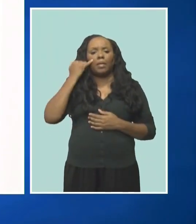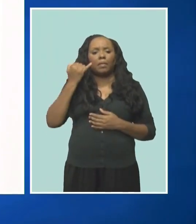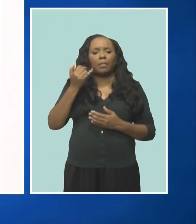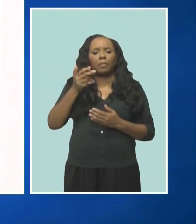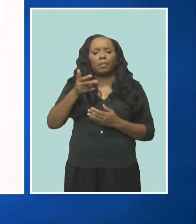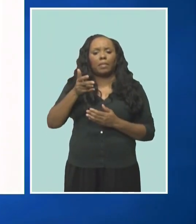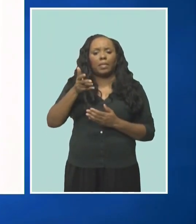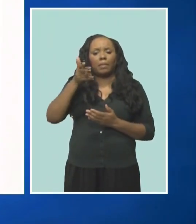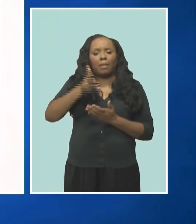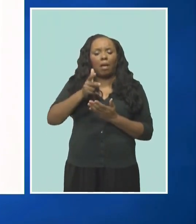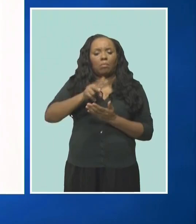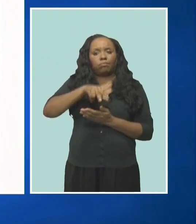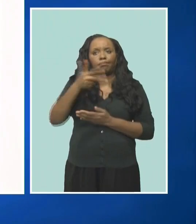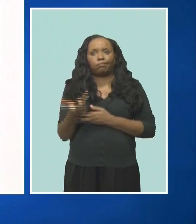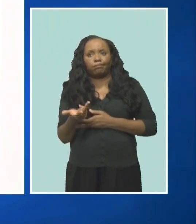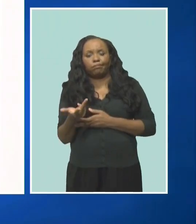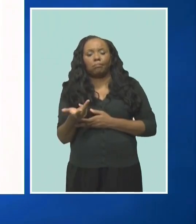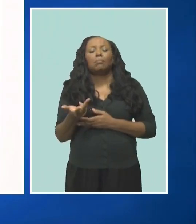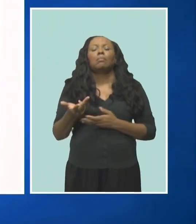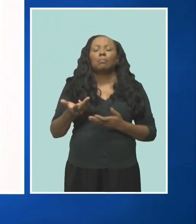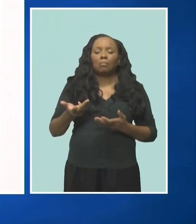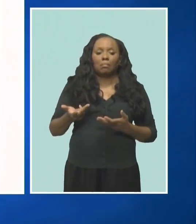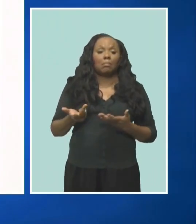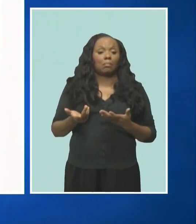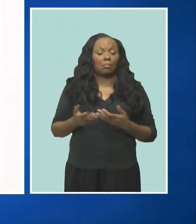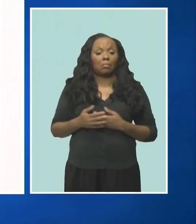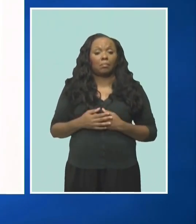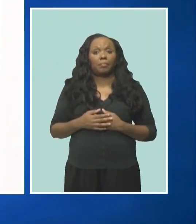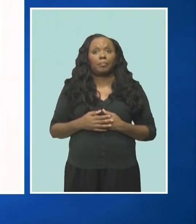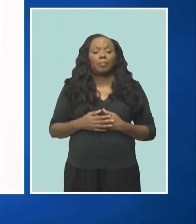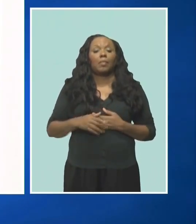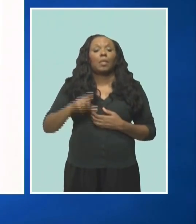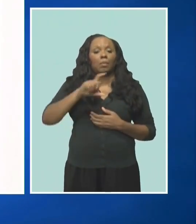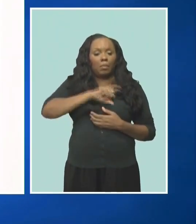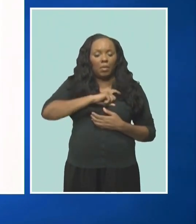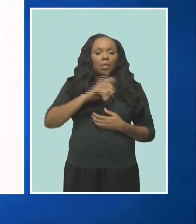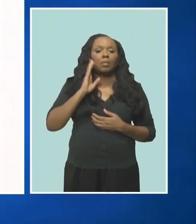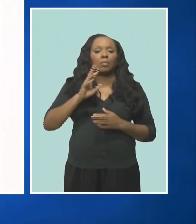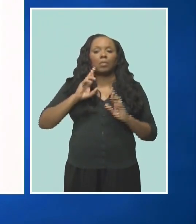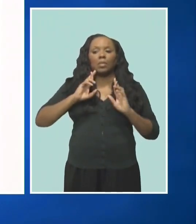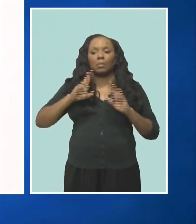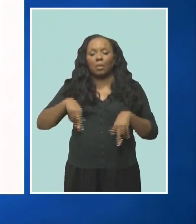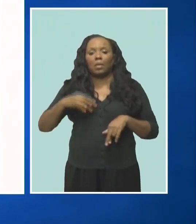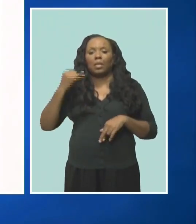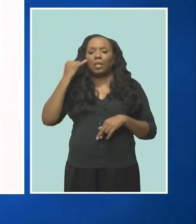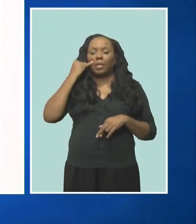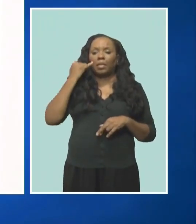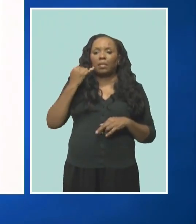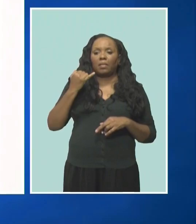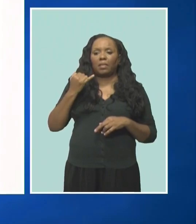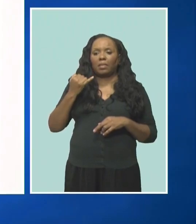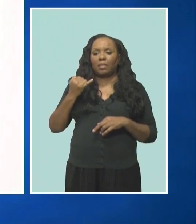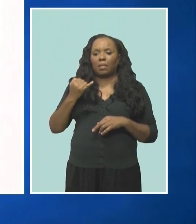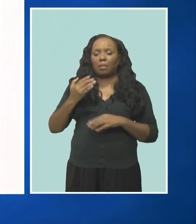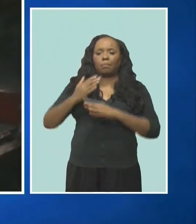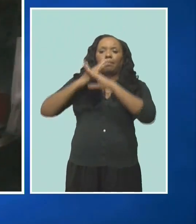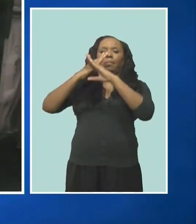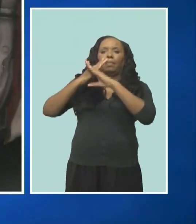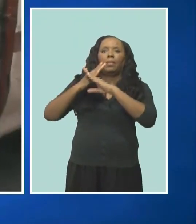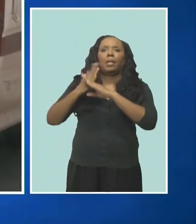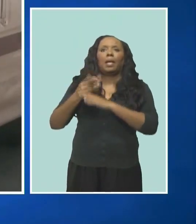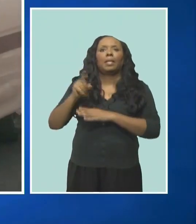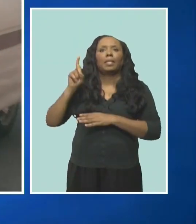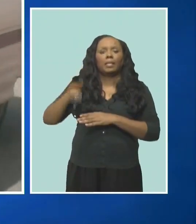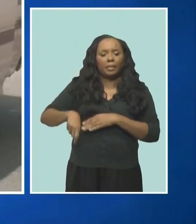bricks or something like that, police will only respond to deal with the obstruction at that scene. Police